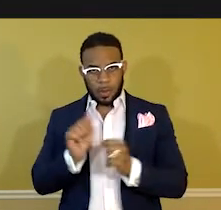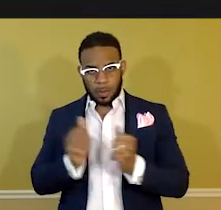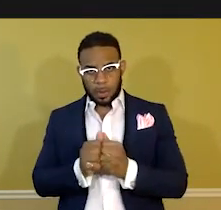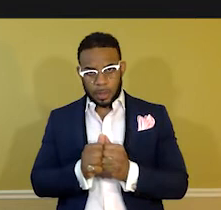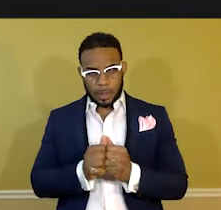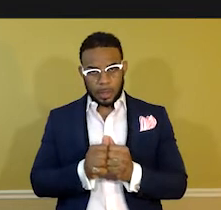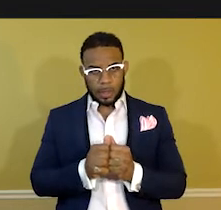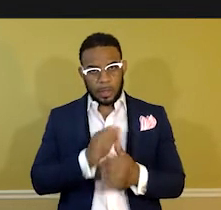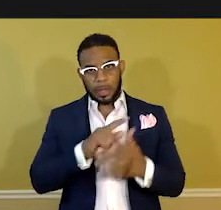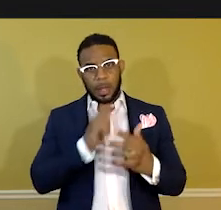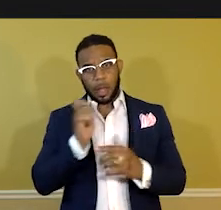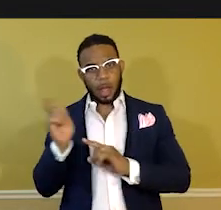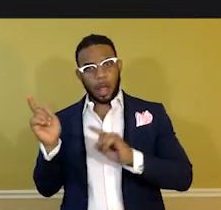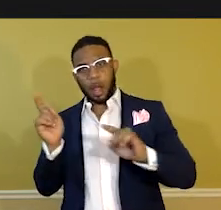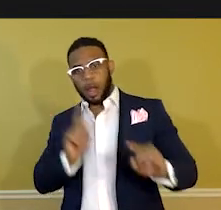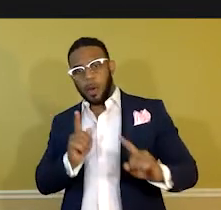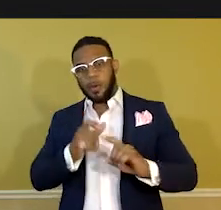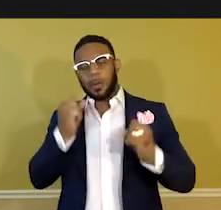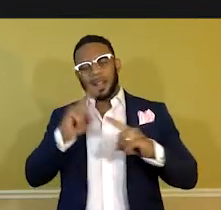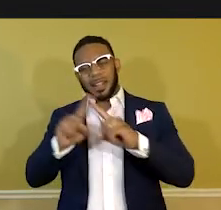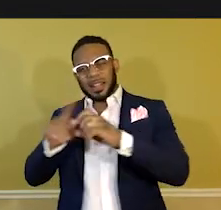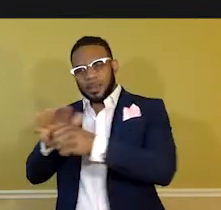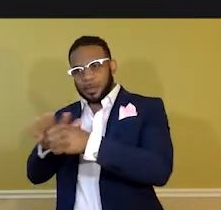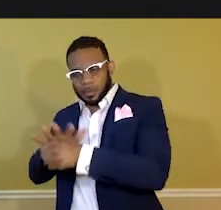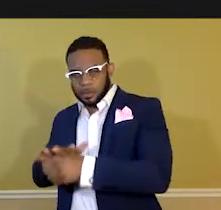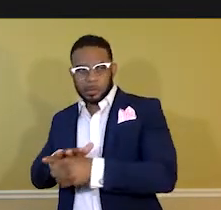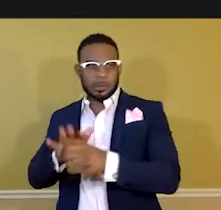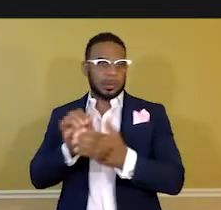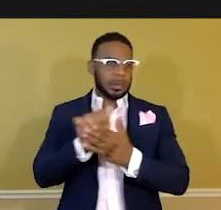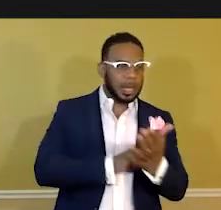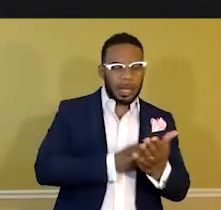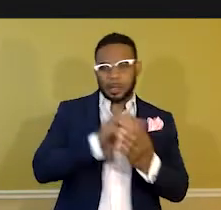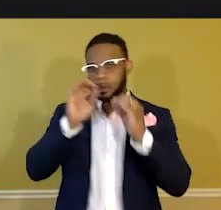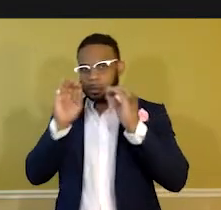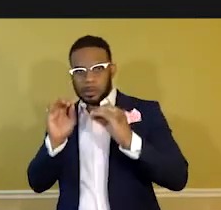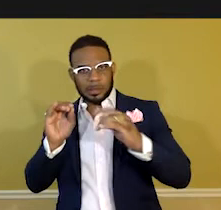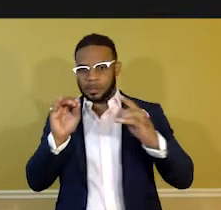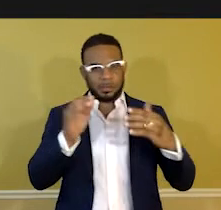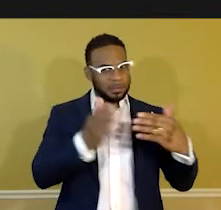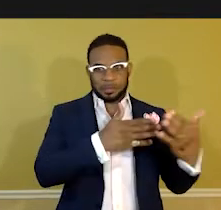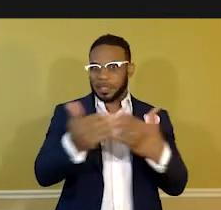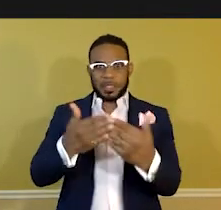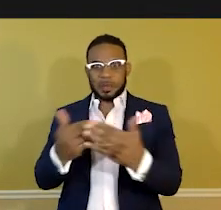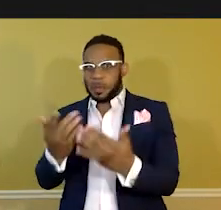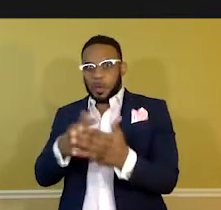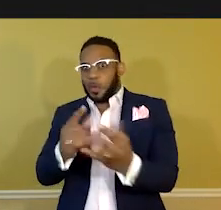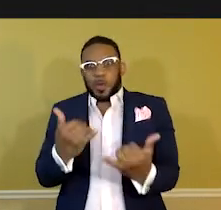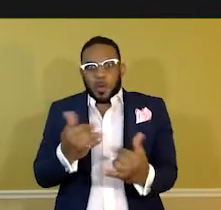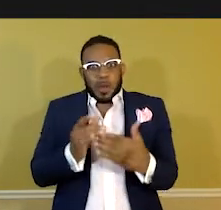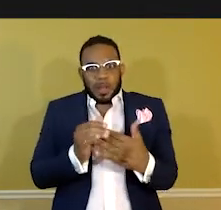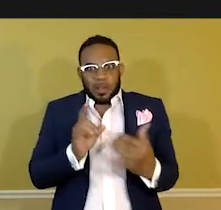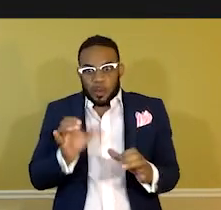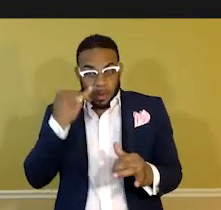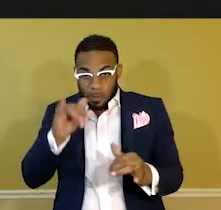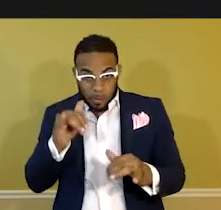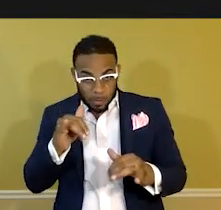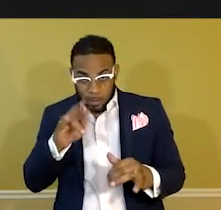they are coming over from a ton of different fields, accounting, teaching. So it really doesn't matter, you know, what you're currently doing. If